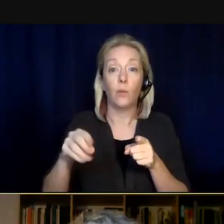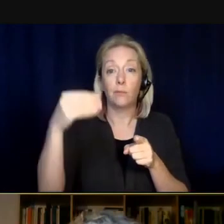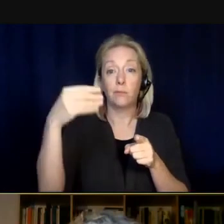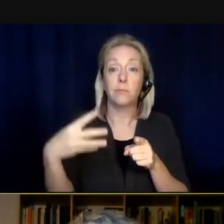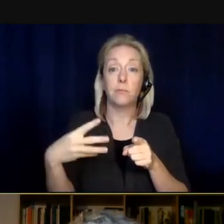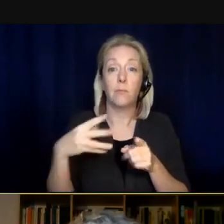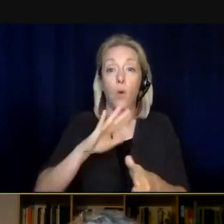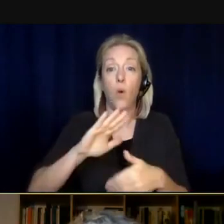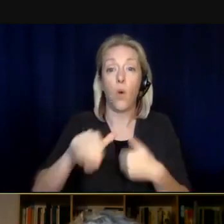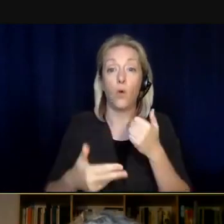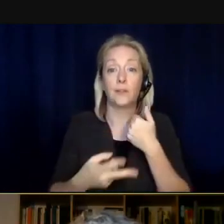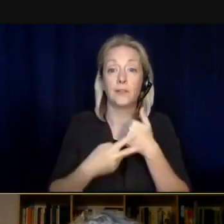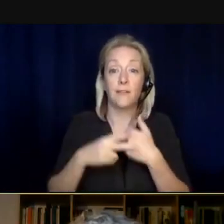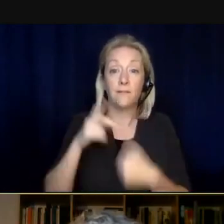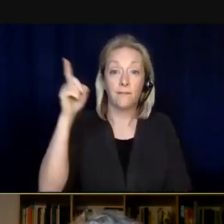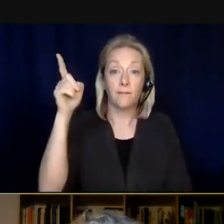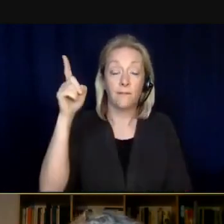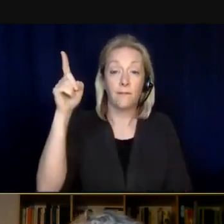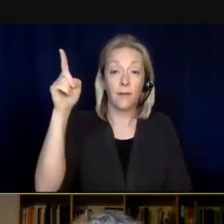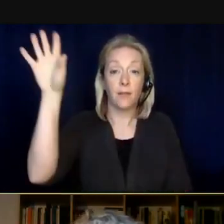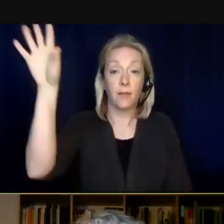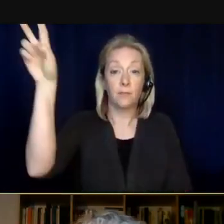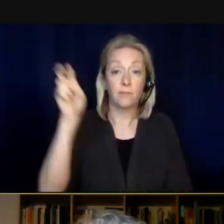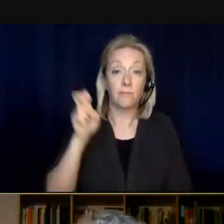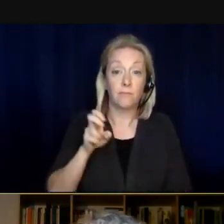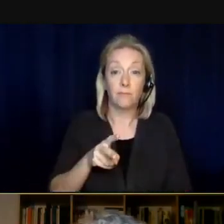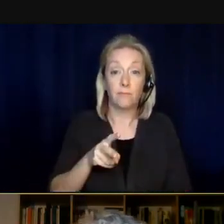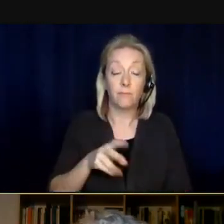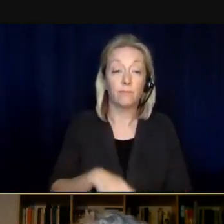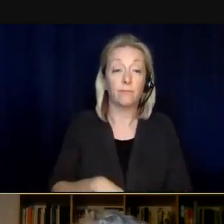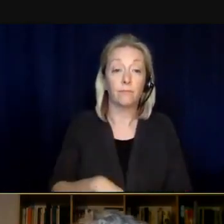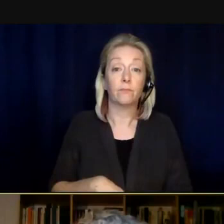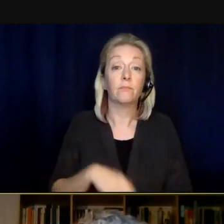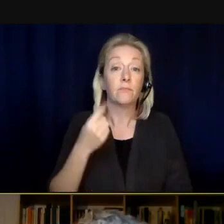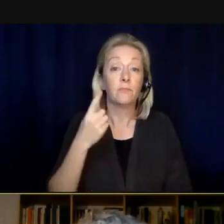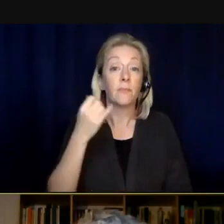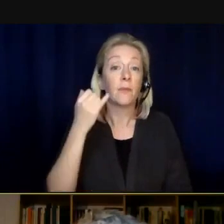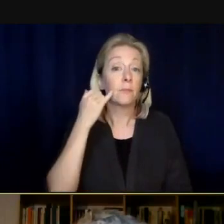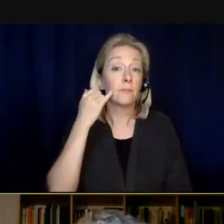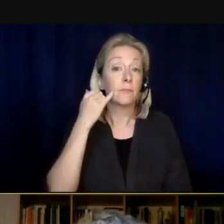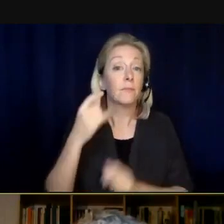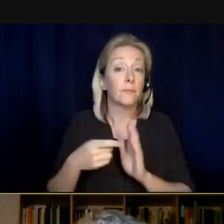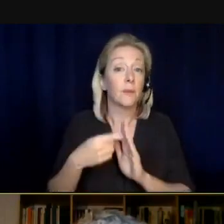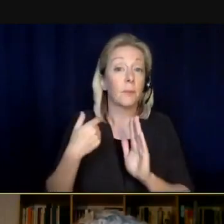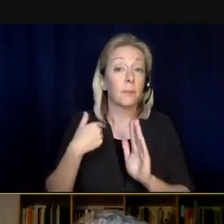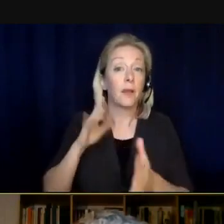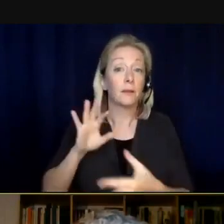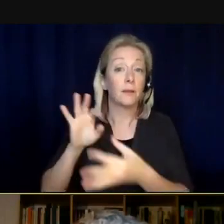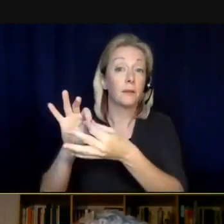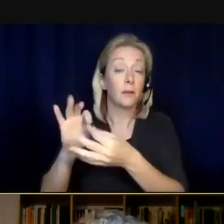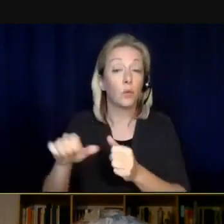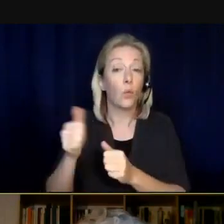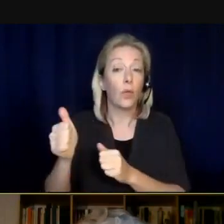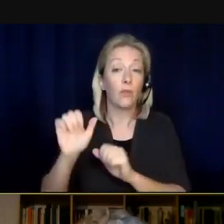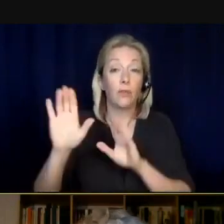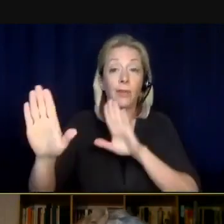things that I have up here. Now, also, if I am linked to other people's banks, I